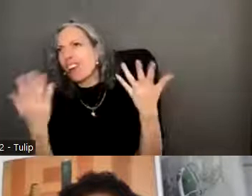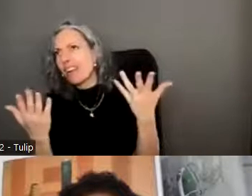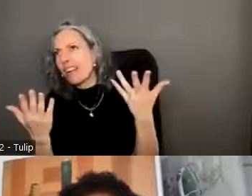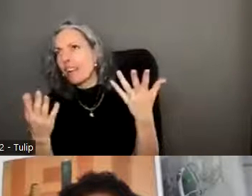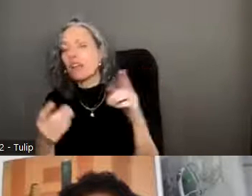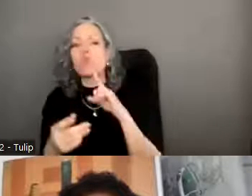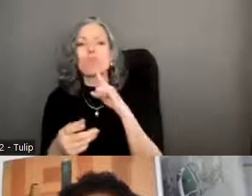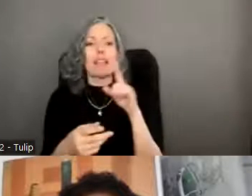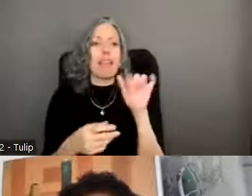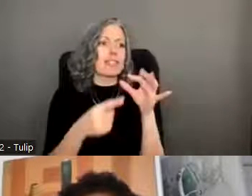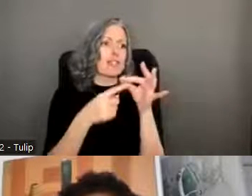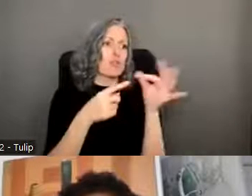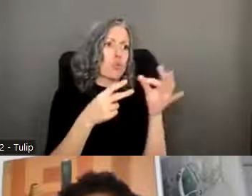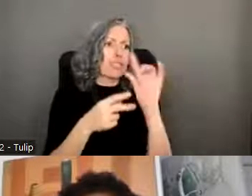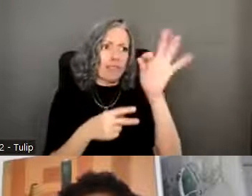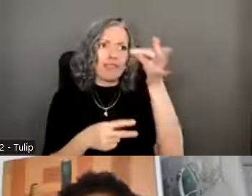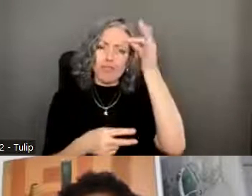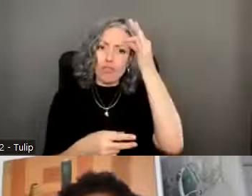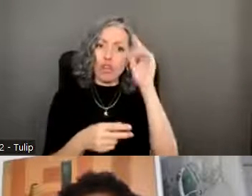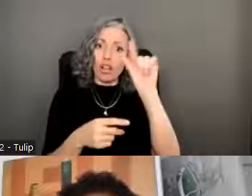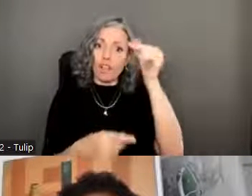choice, right, of our federal government. So